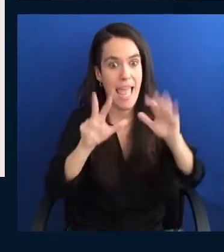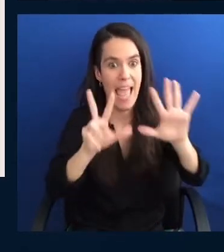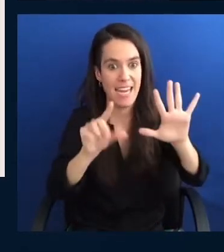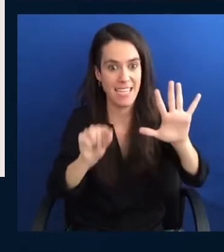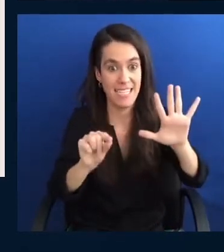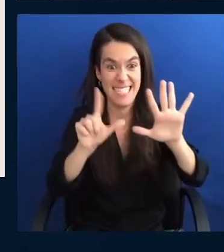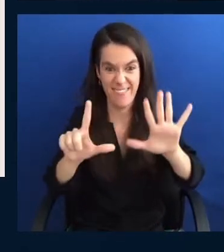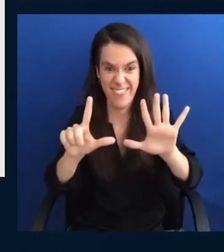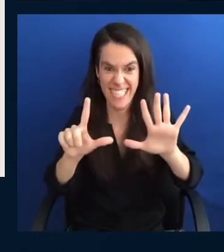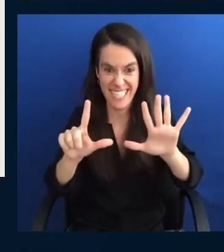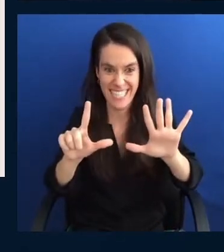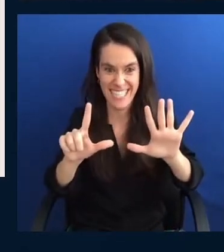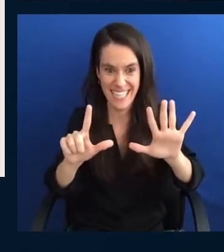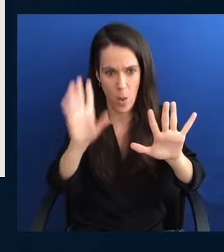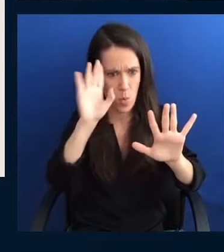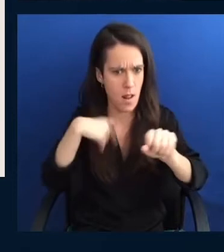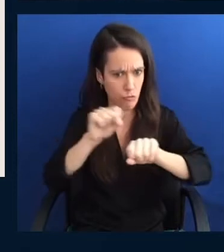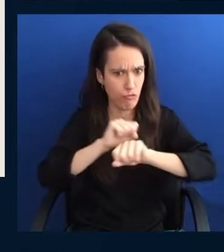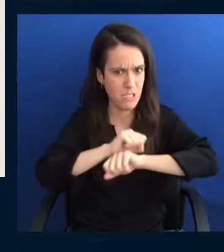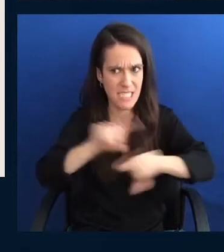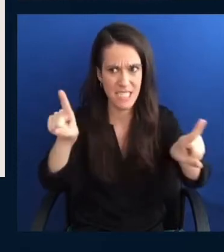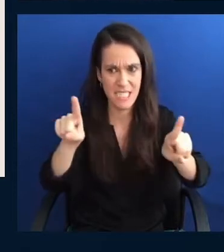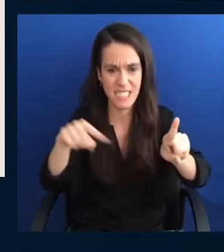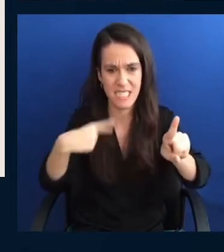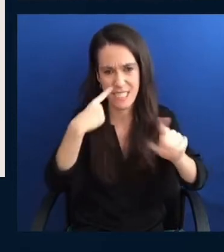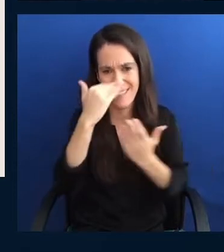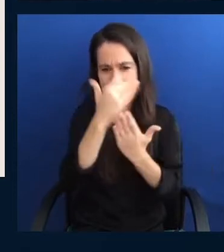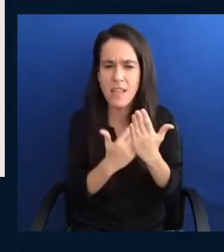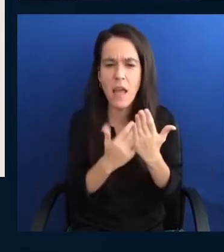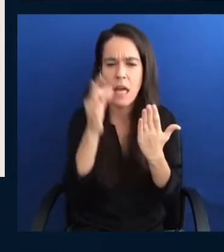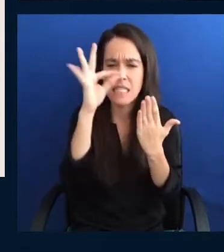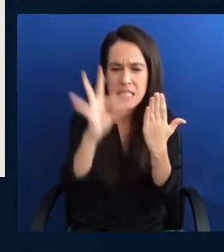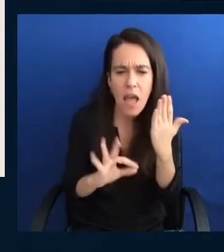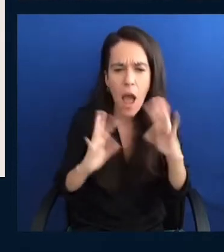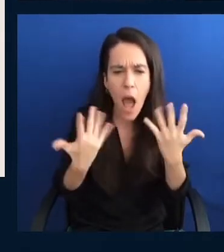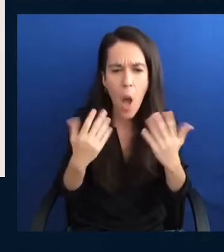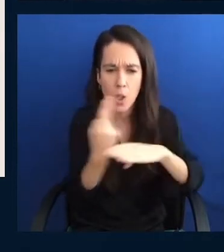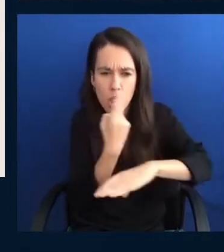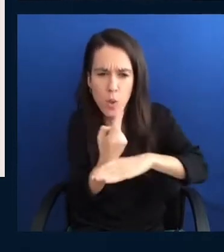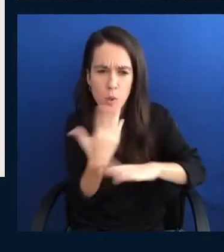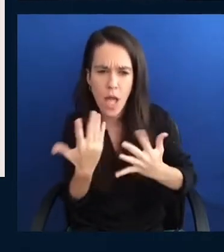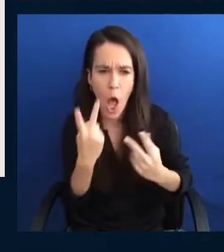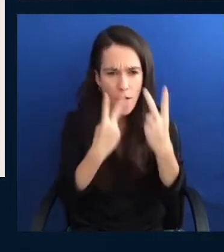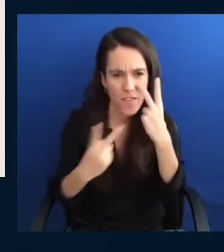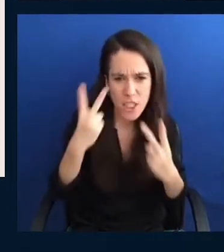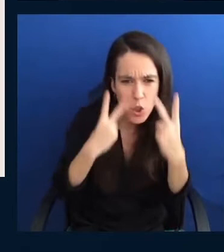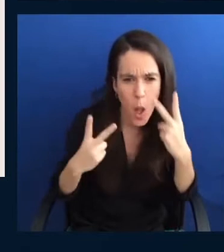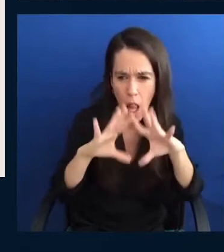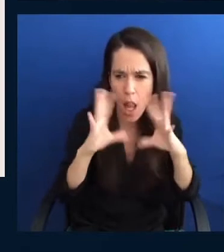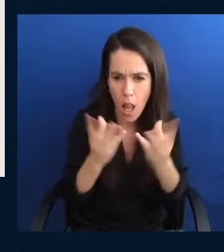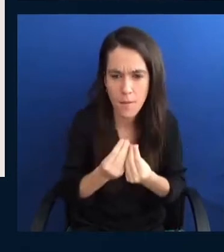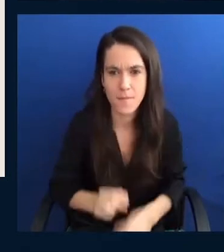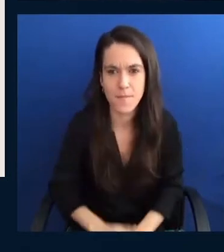release blog post. There's a deep dive for how to use the block list editor. And if you're more the visual kind of guy,